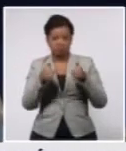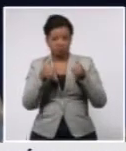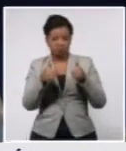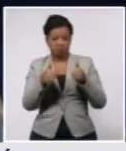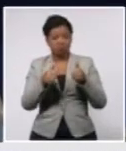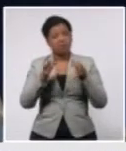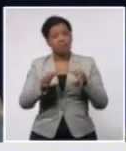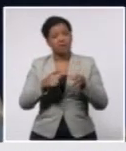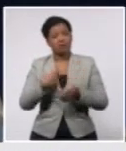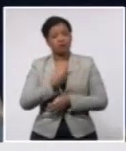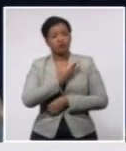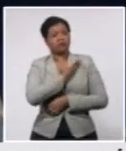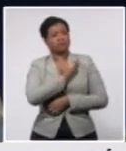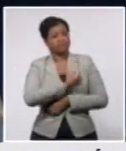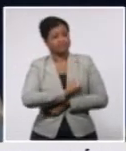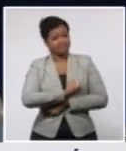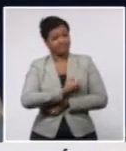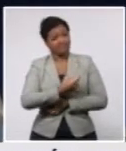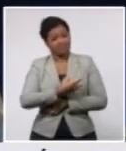to the disease.